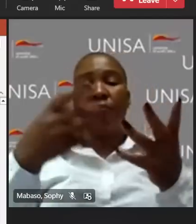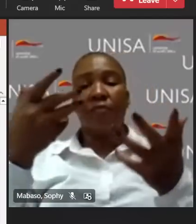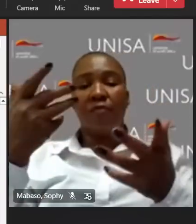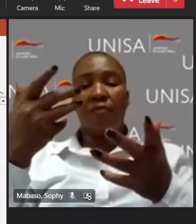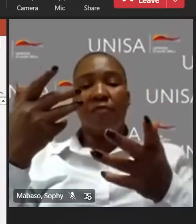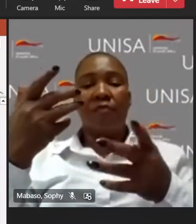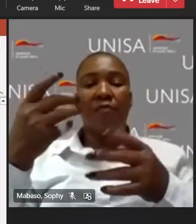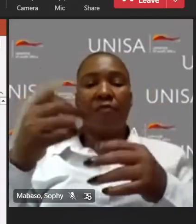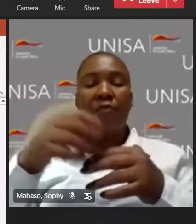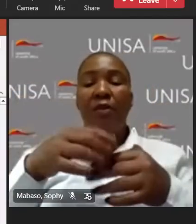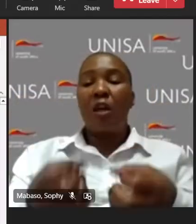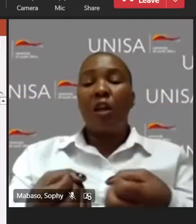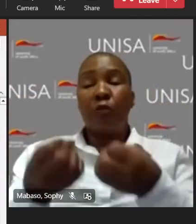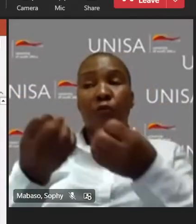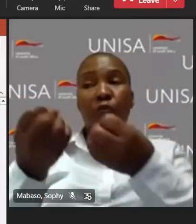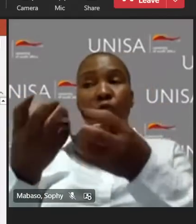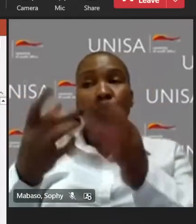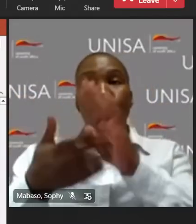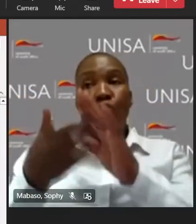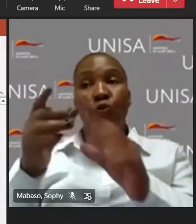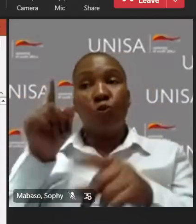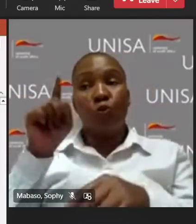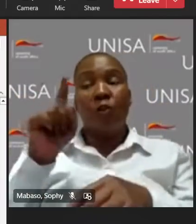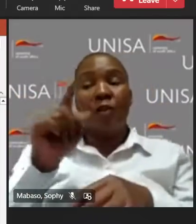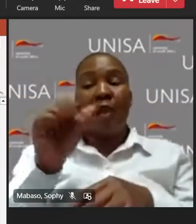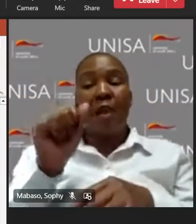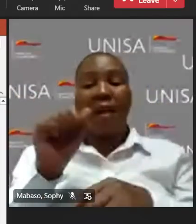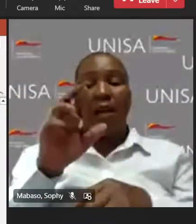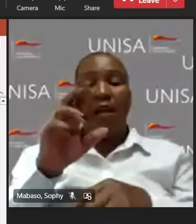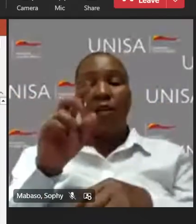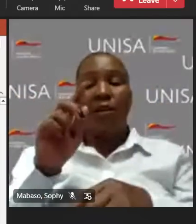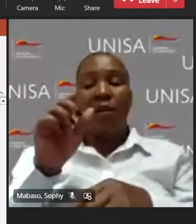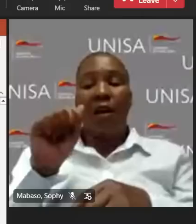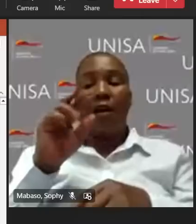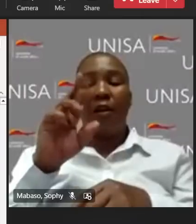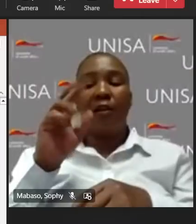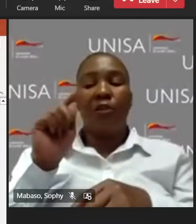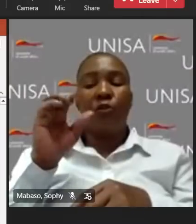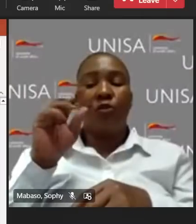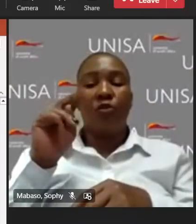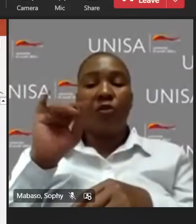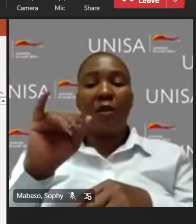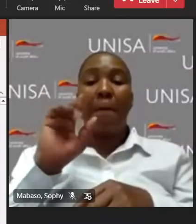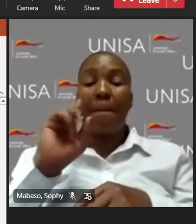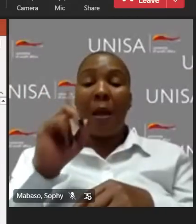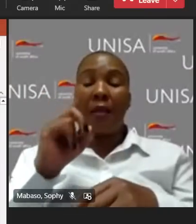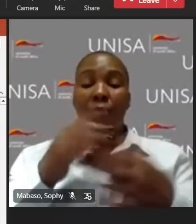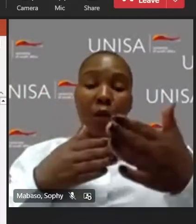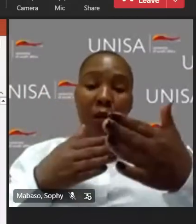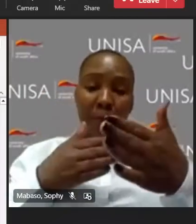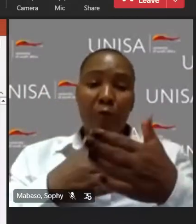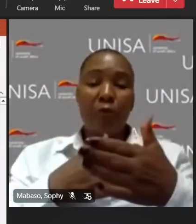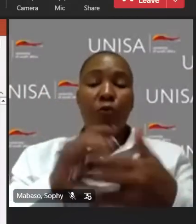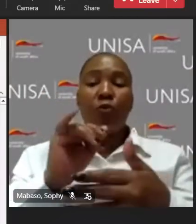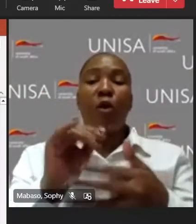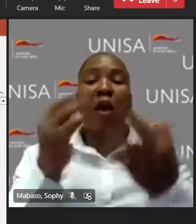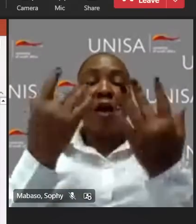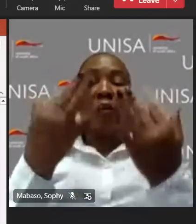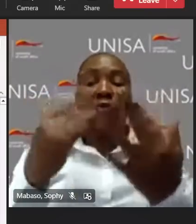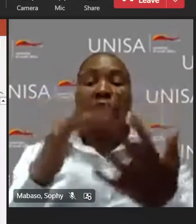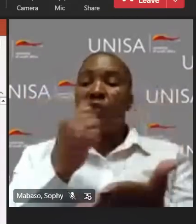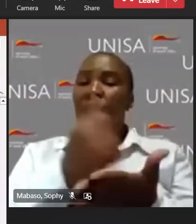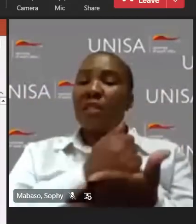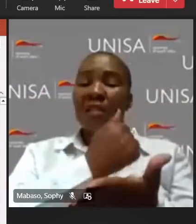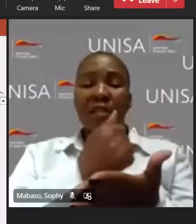hand over. However, we will block the account and the student will not register. The student will not have access